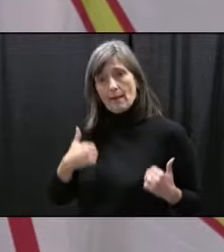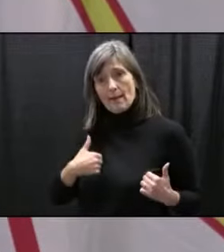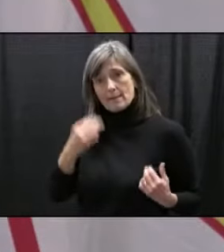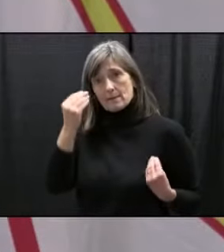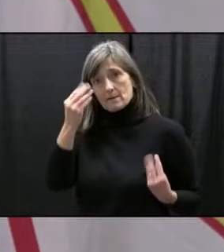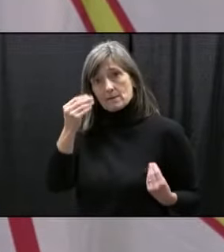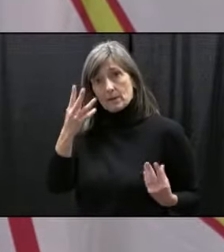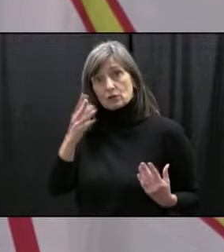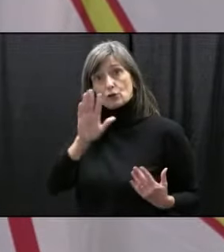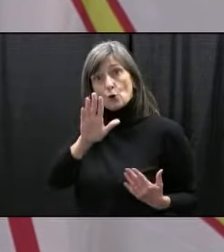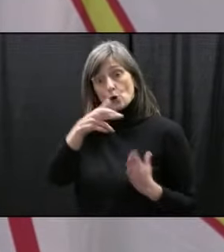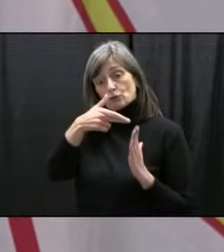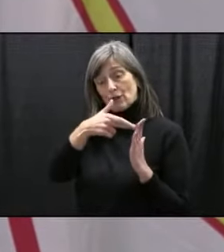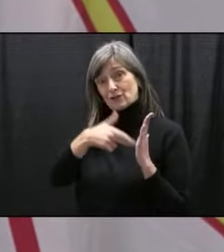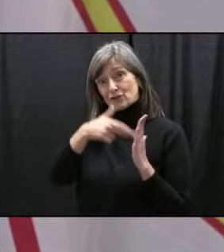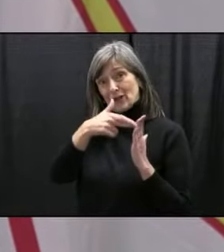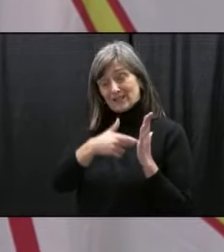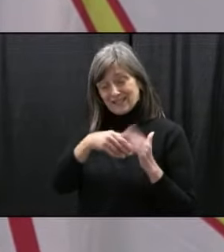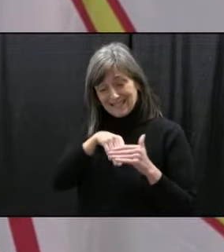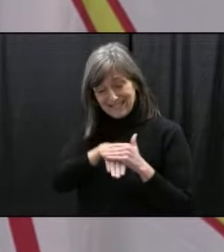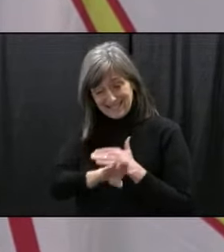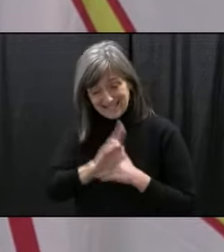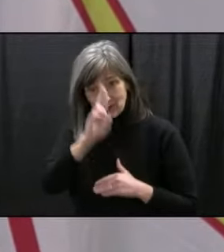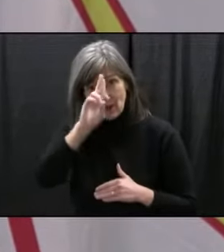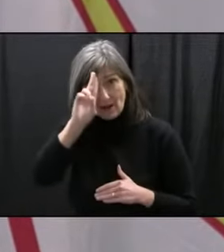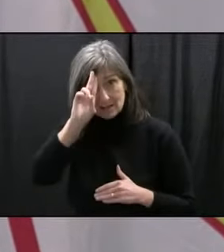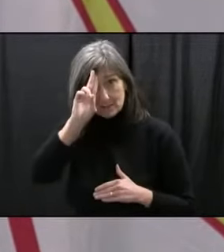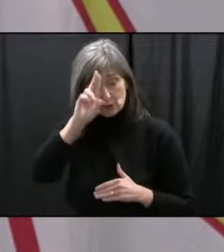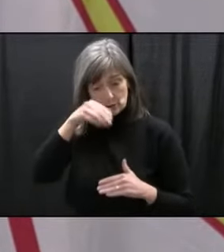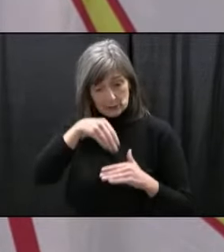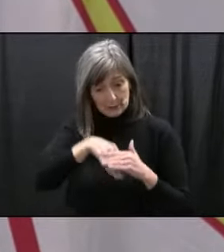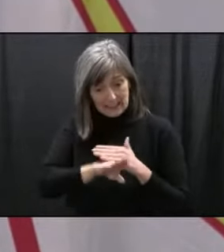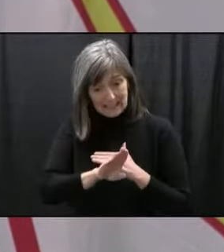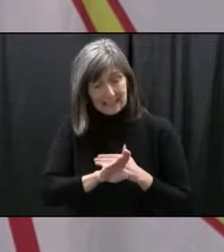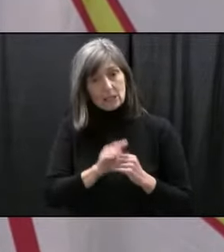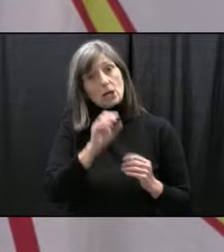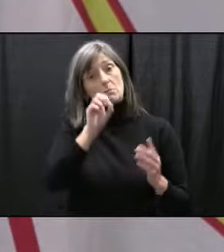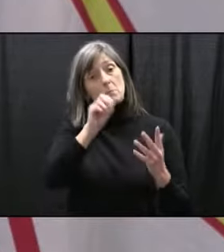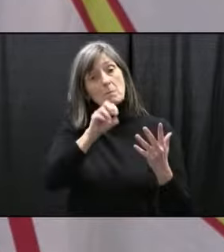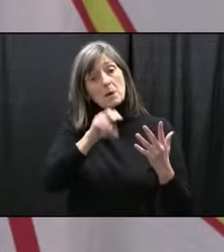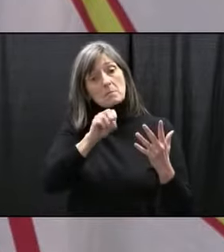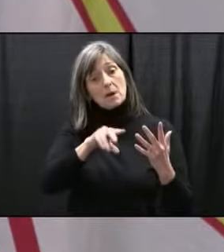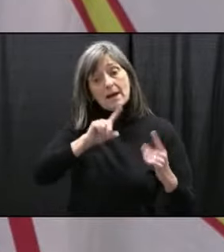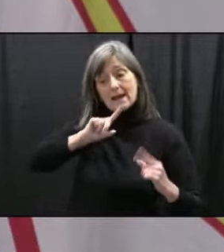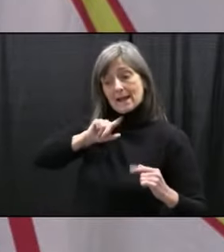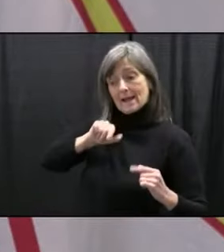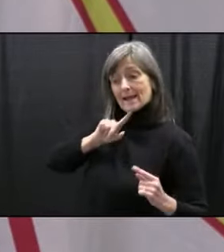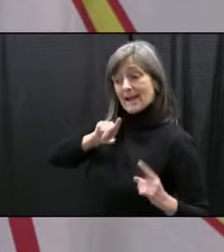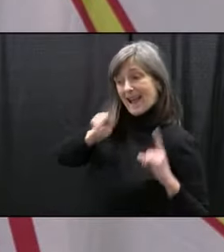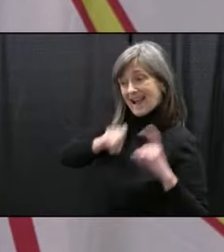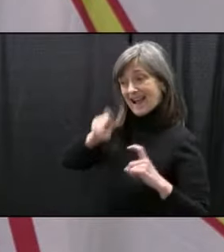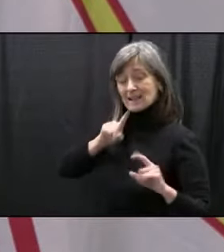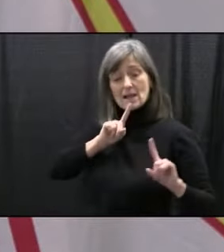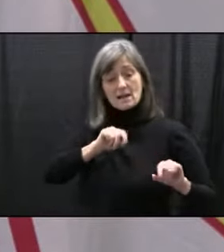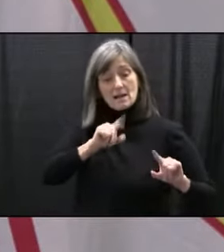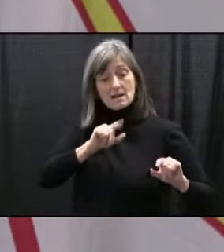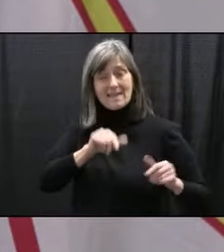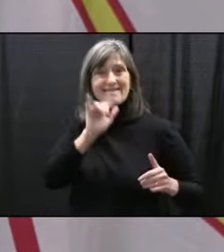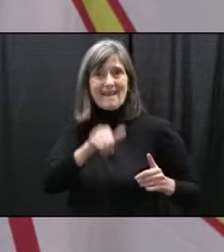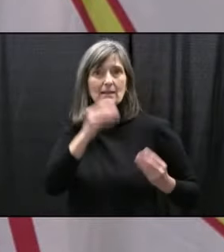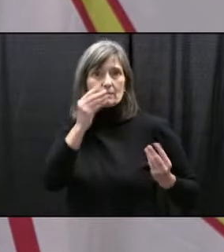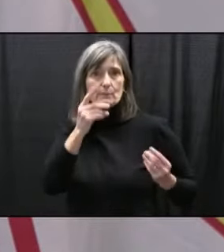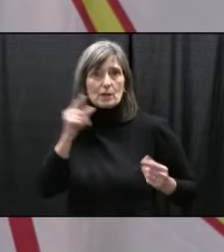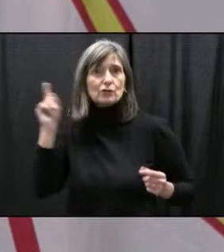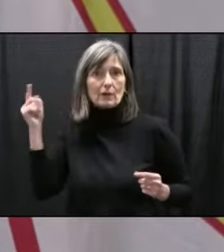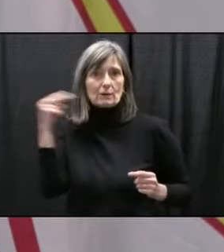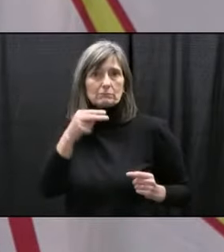in your registration conversation is limited, but it is there, and there's no denying that this is a very difficult circumstance.